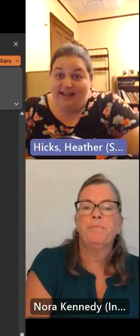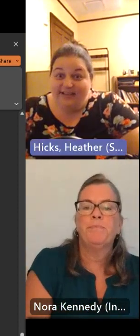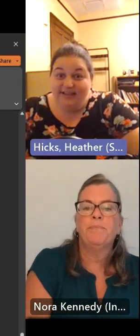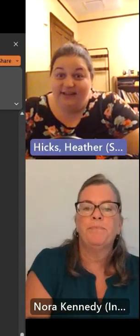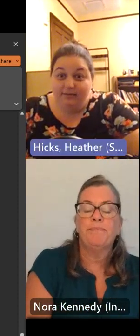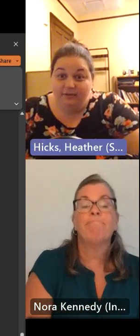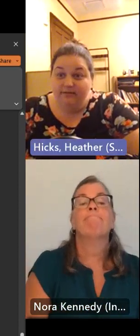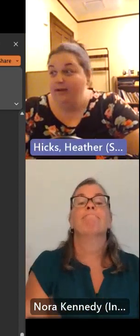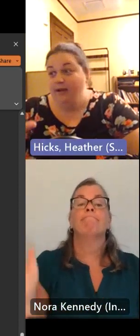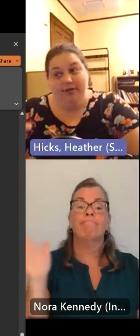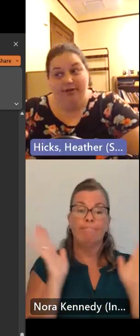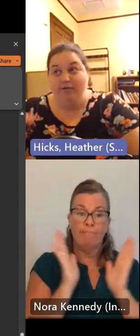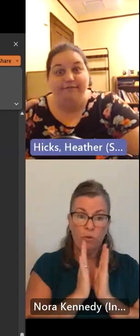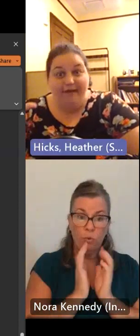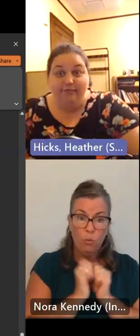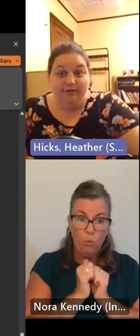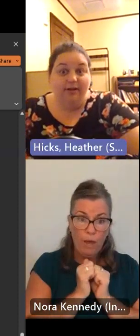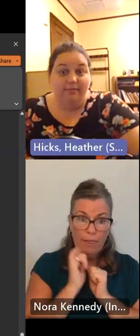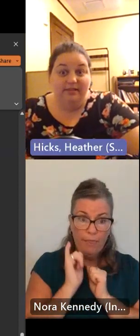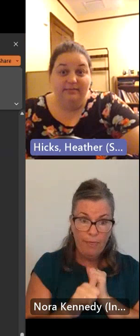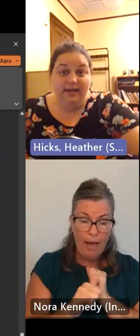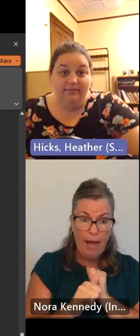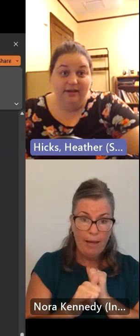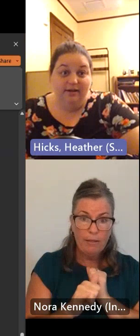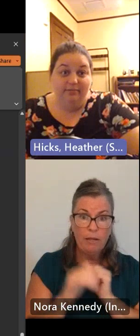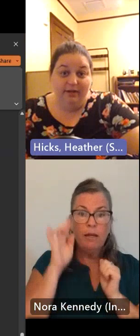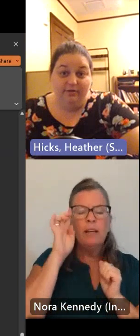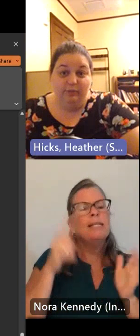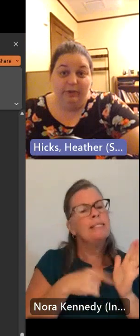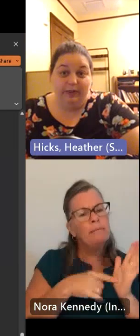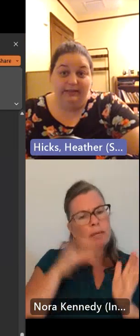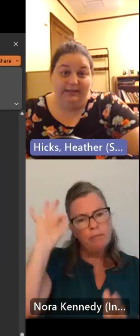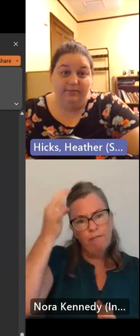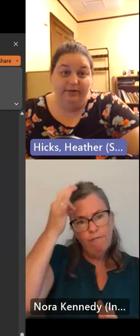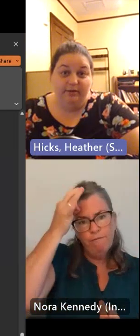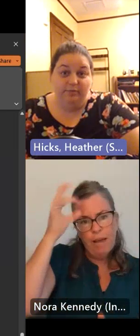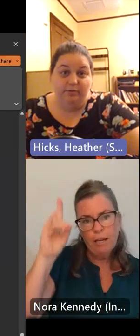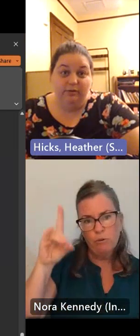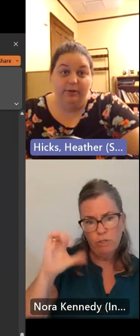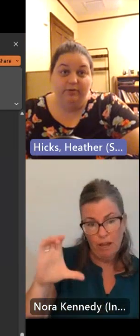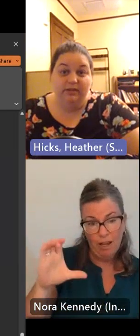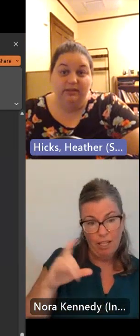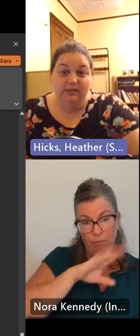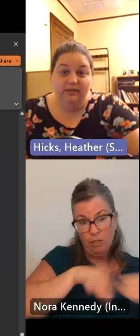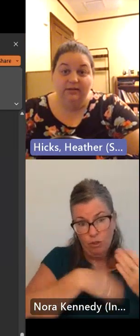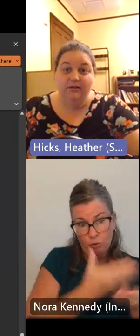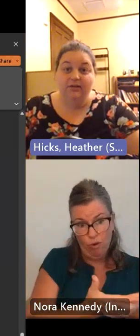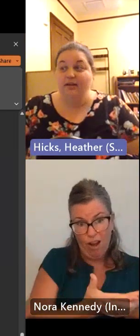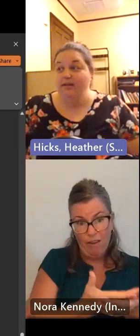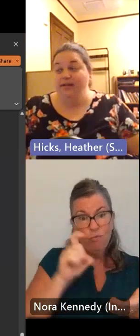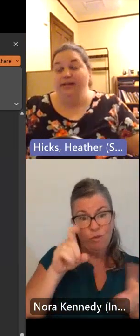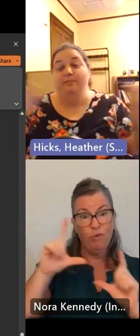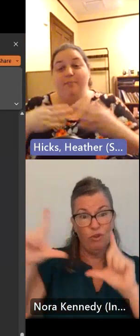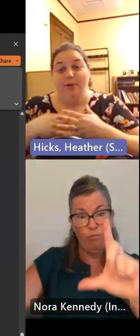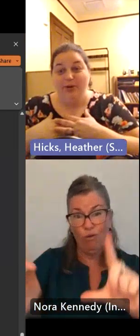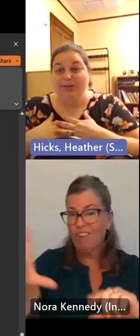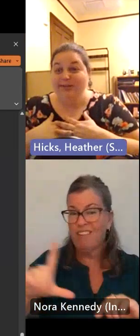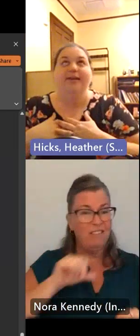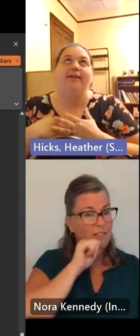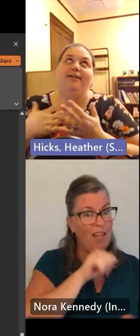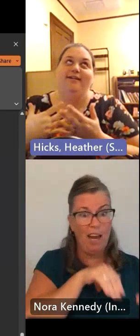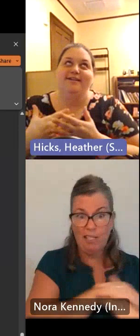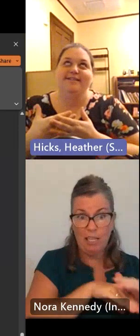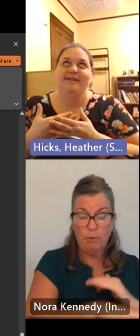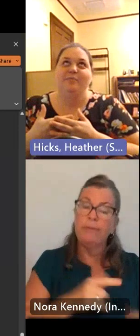With that comes, I want to note, federal documents sometimes come that are super inaccessible that we're supposed to post. In my